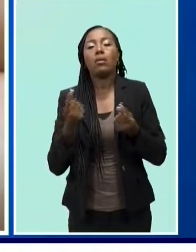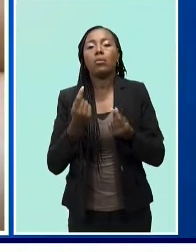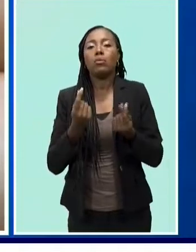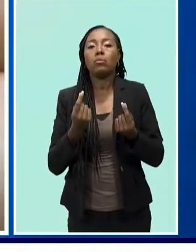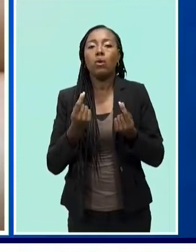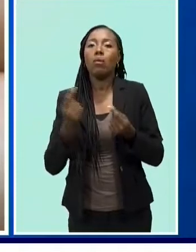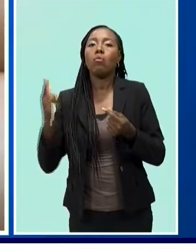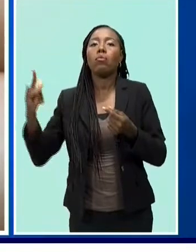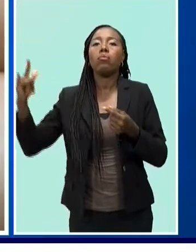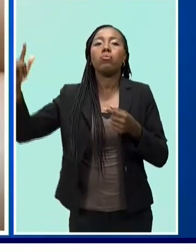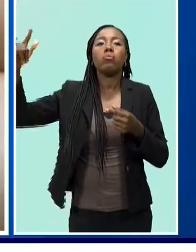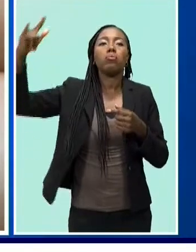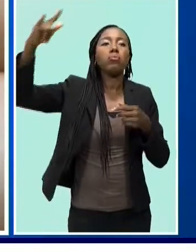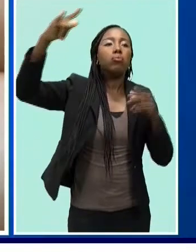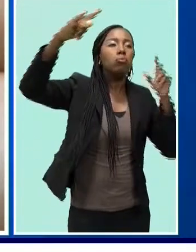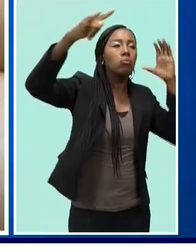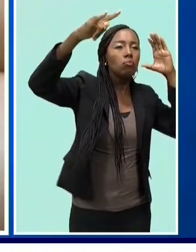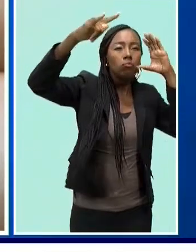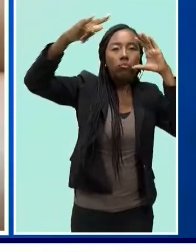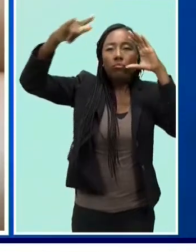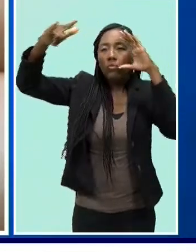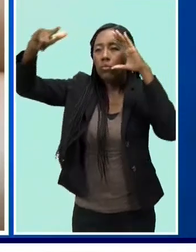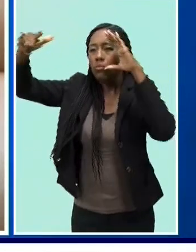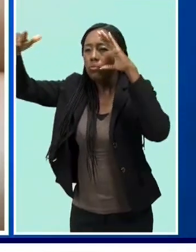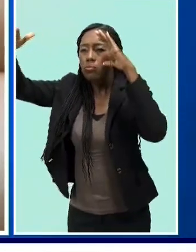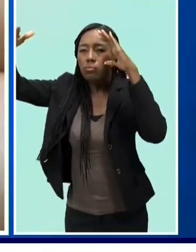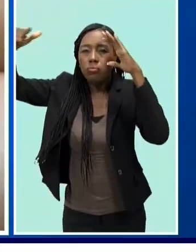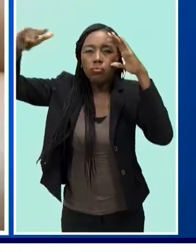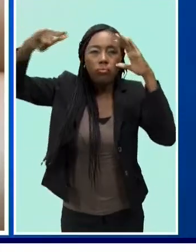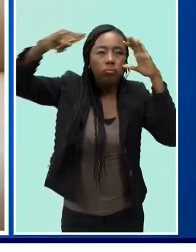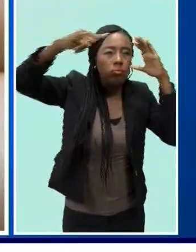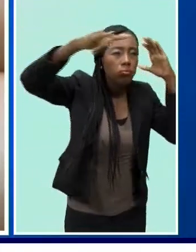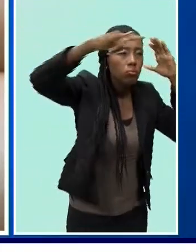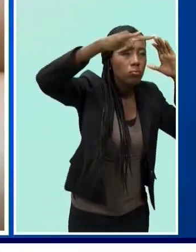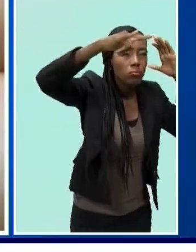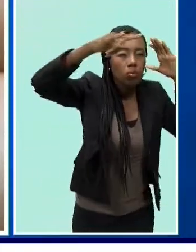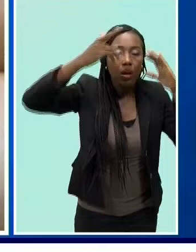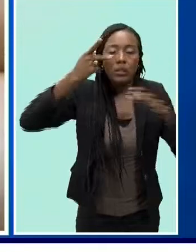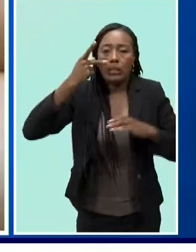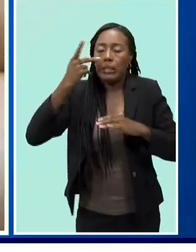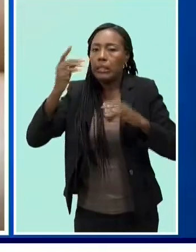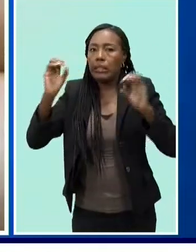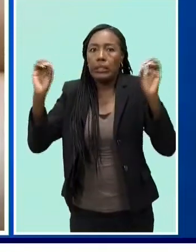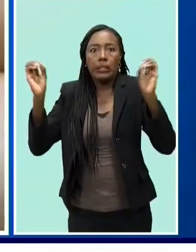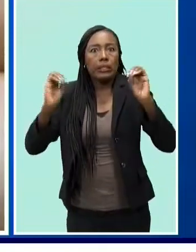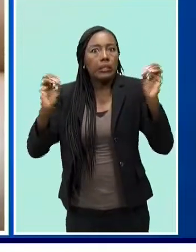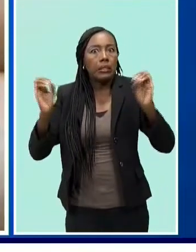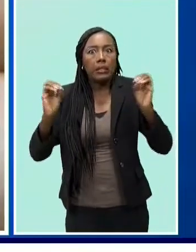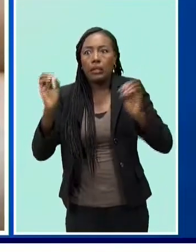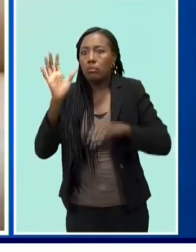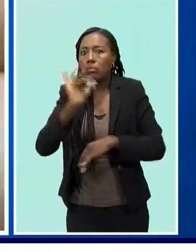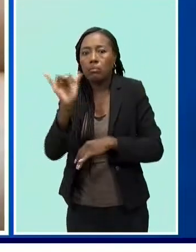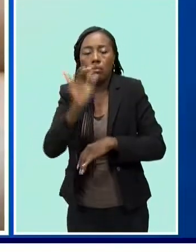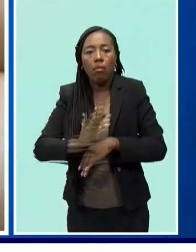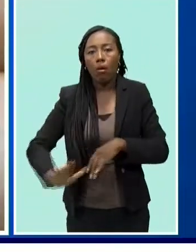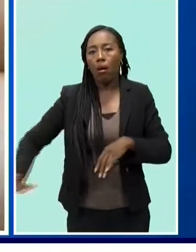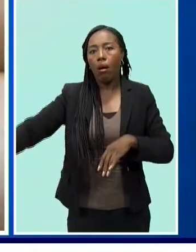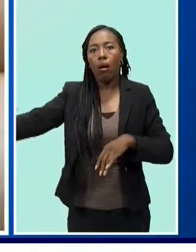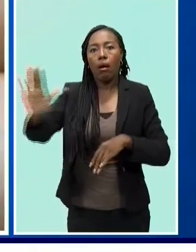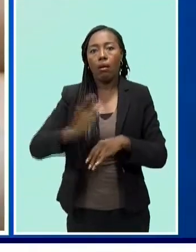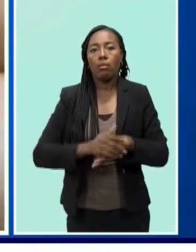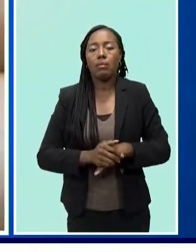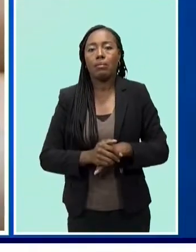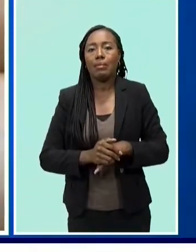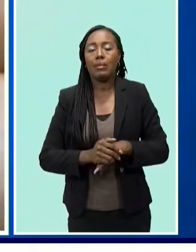the area of Old Town and approximately 25 nautical miles west of Barbados.